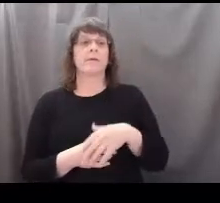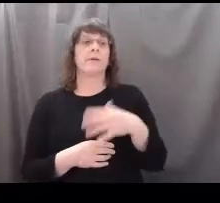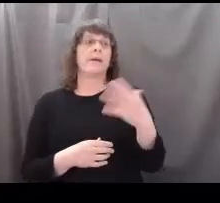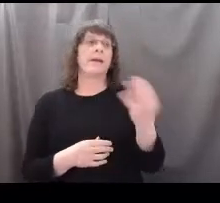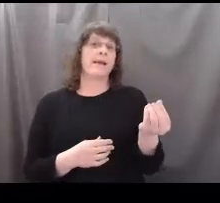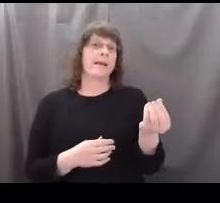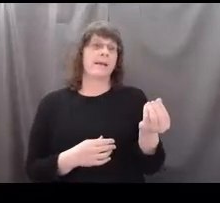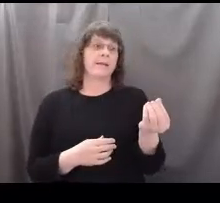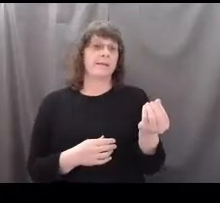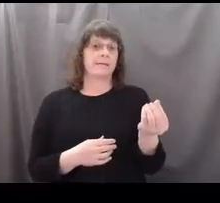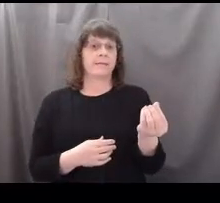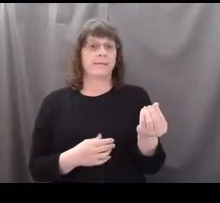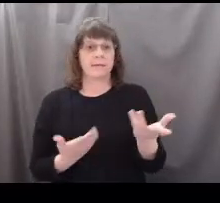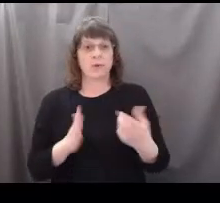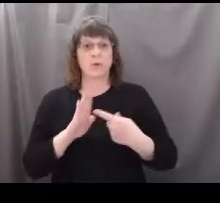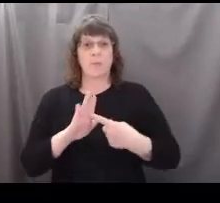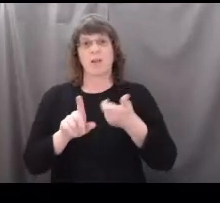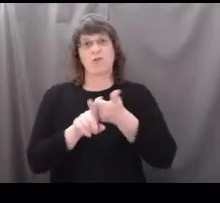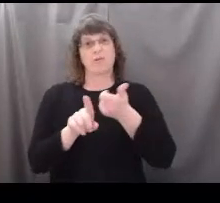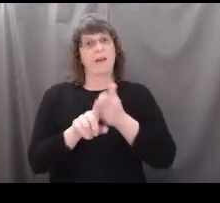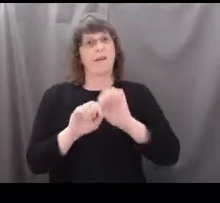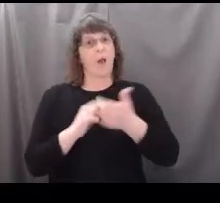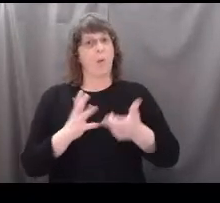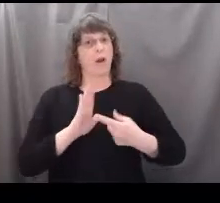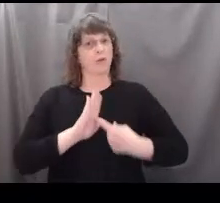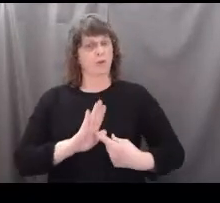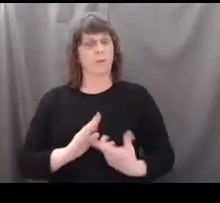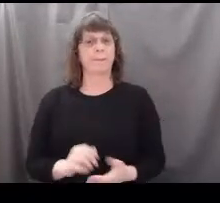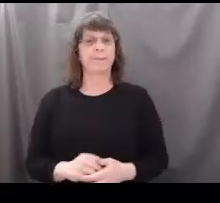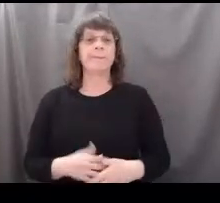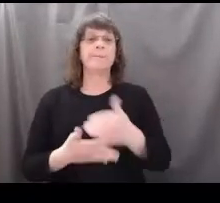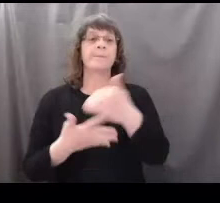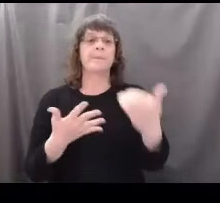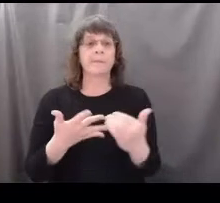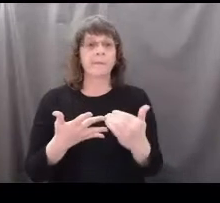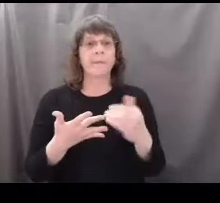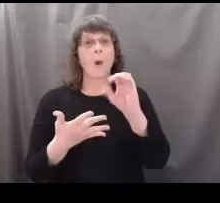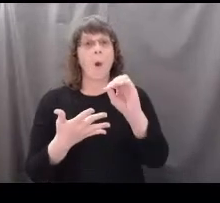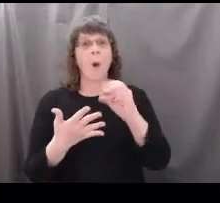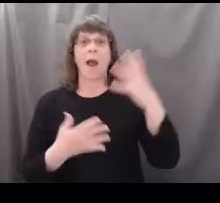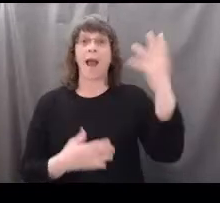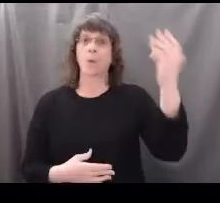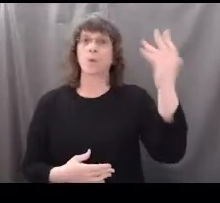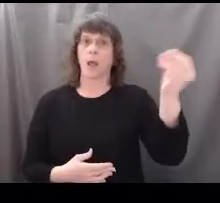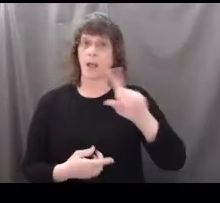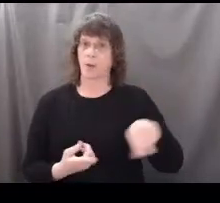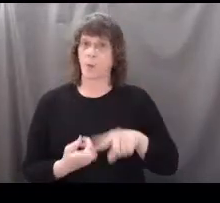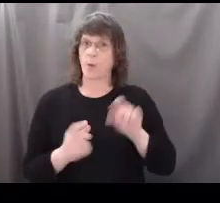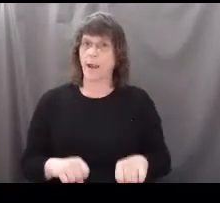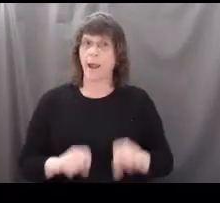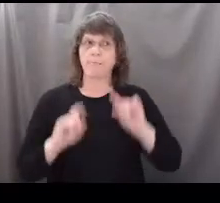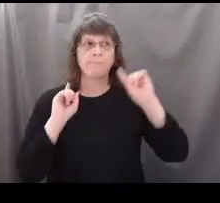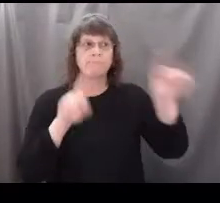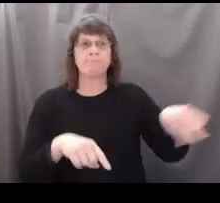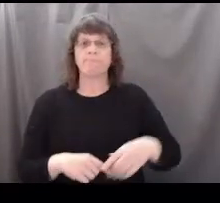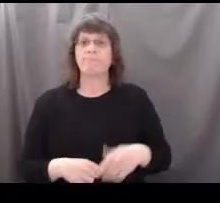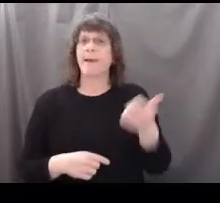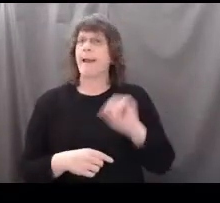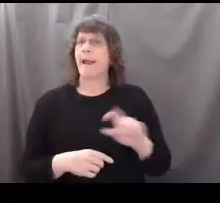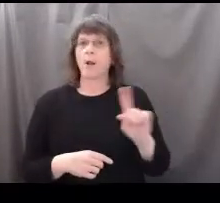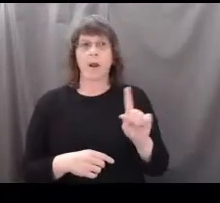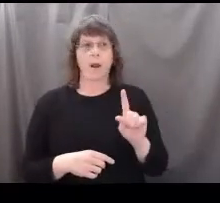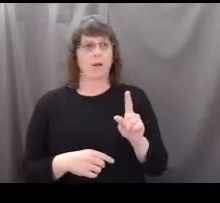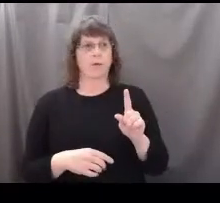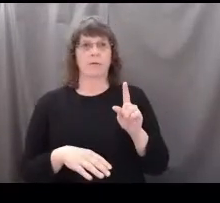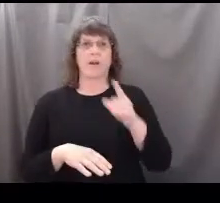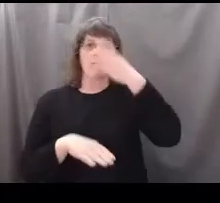and to represent ourselves the way that we want to show up. We want to go outside when we can. This can be anywhere, even just on